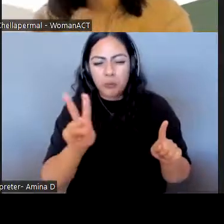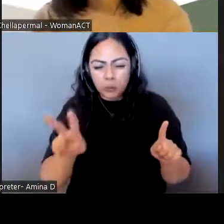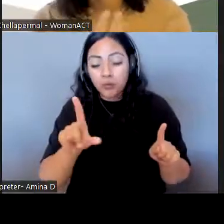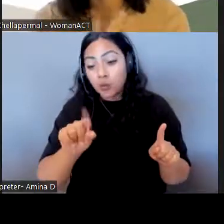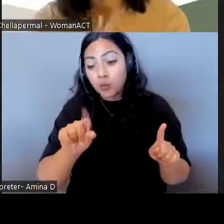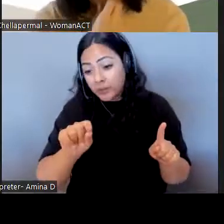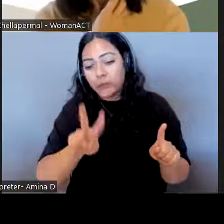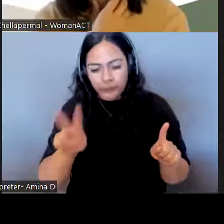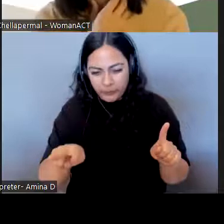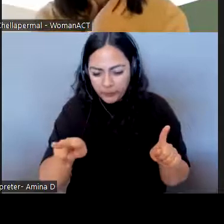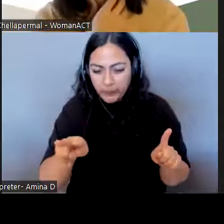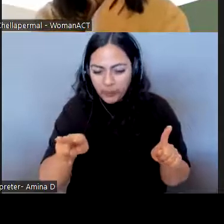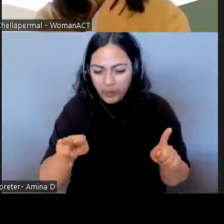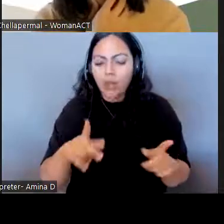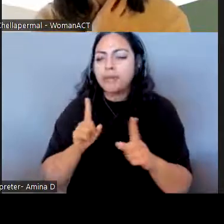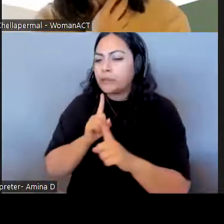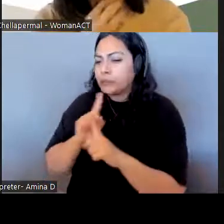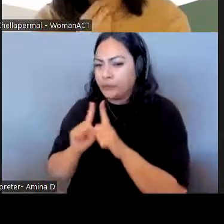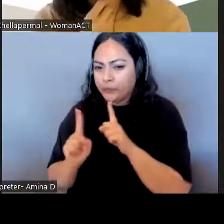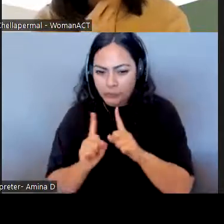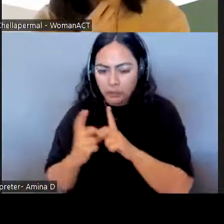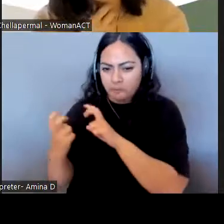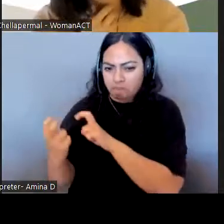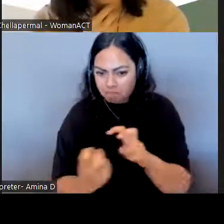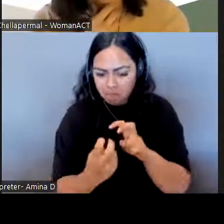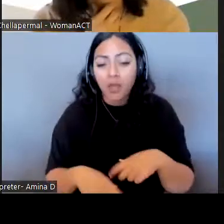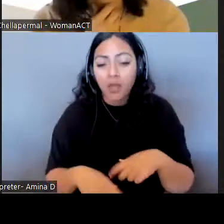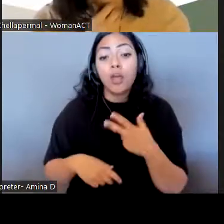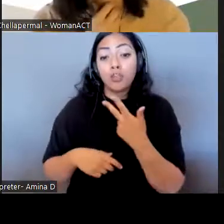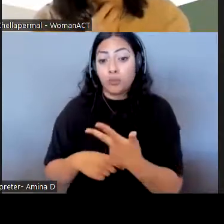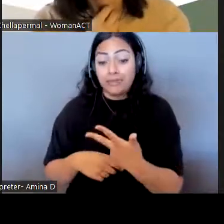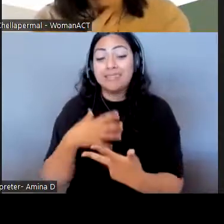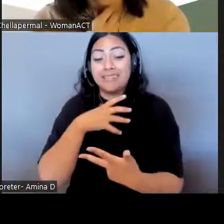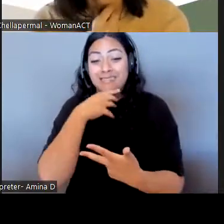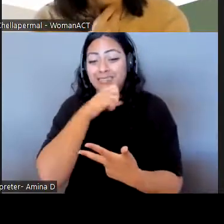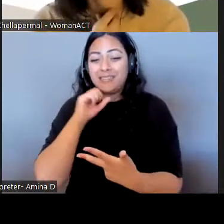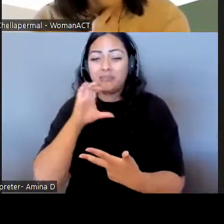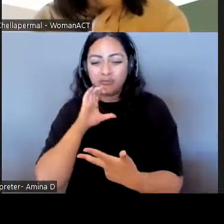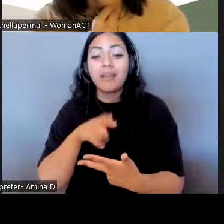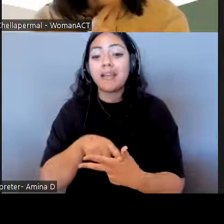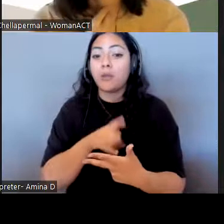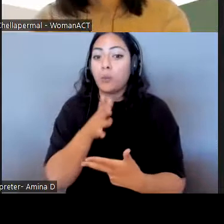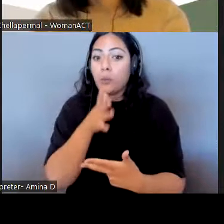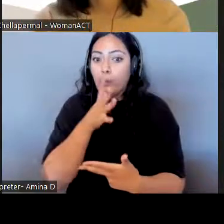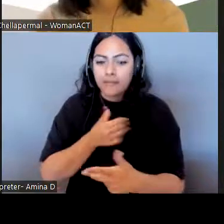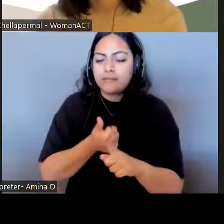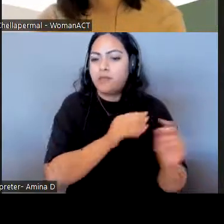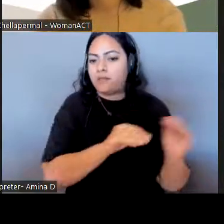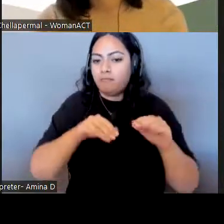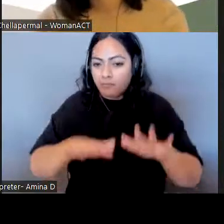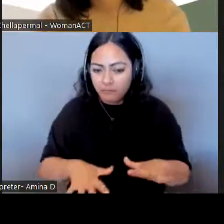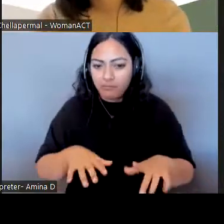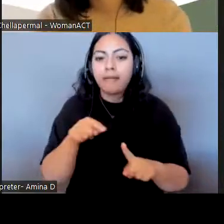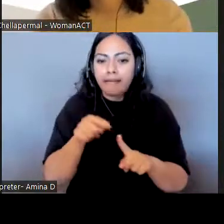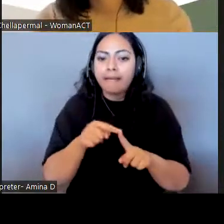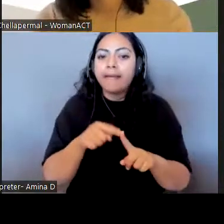We used semi-structured interviews, and these were held with 3 senior immigrant women with lived experience of economic abuse, and surveys were held with